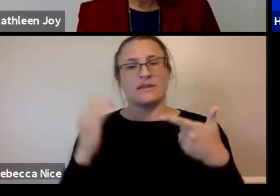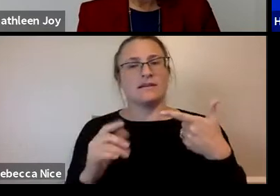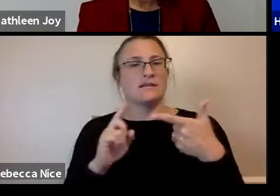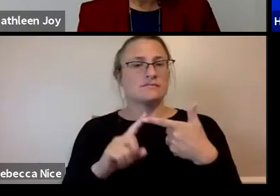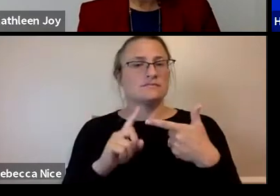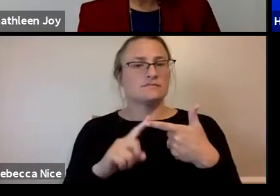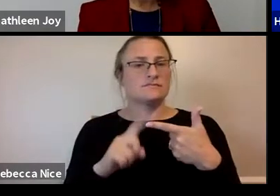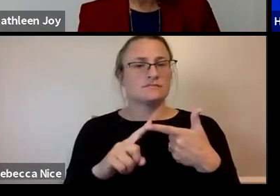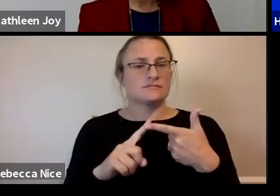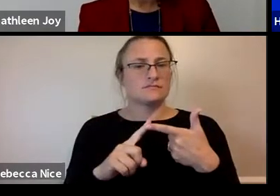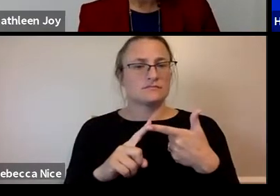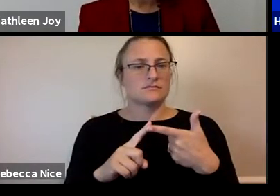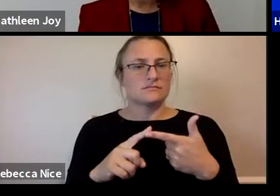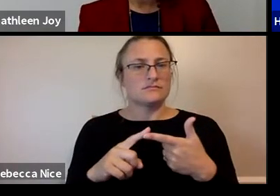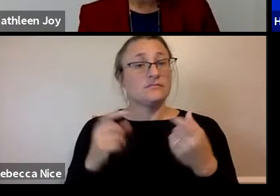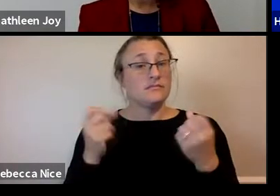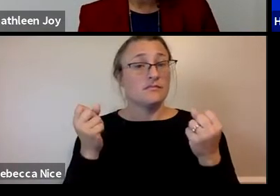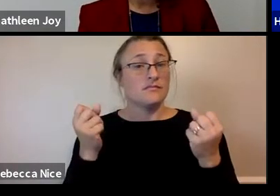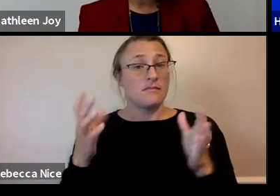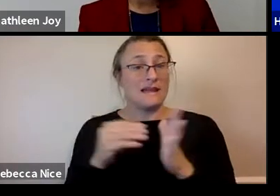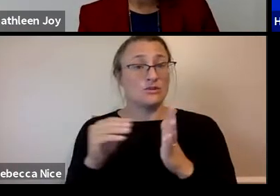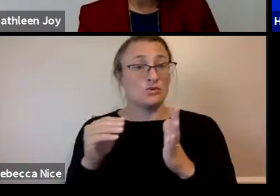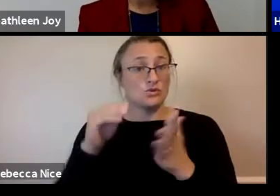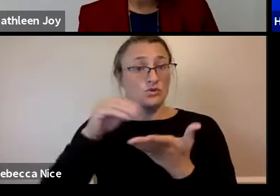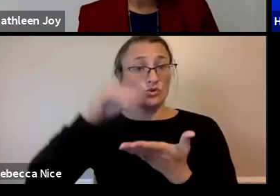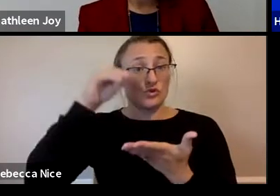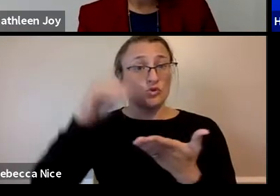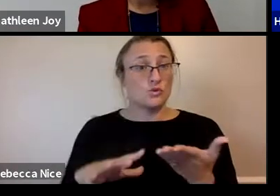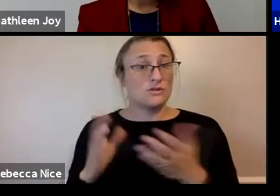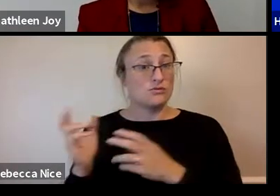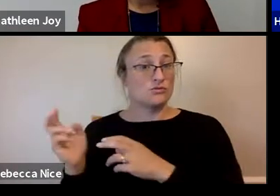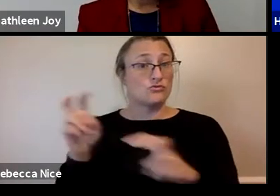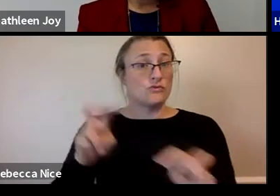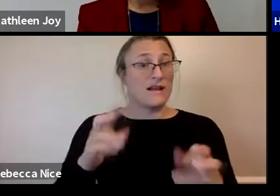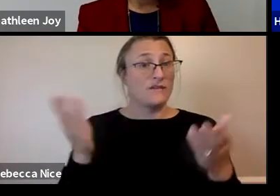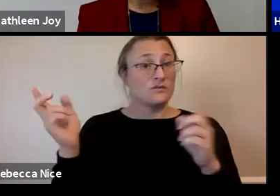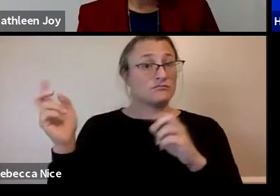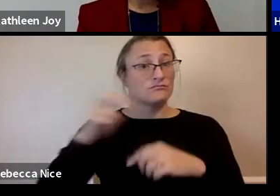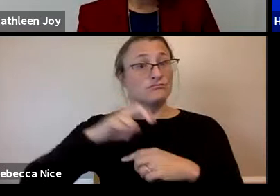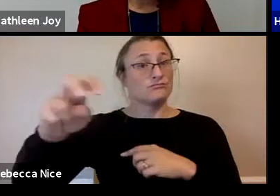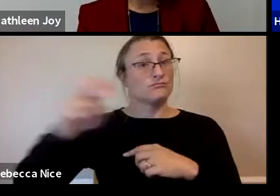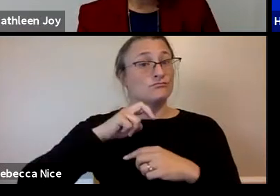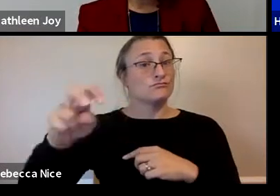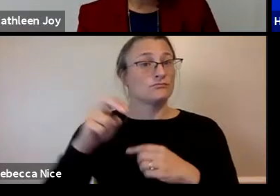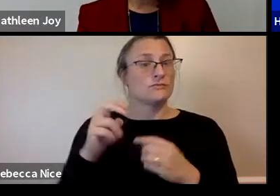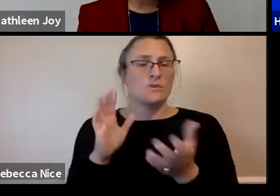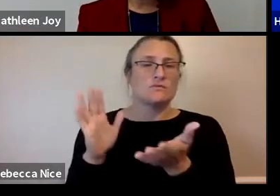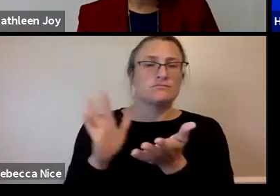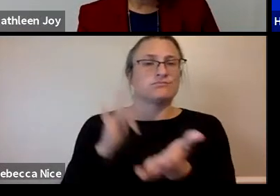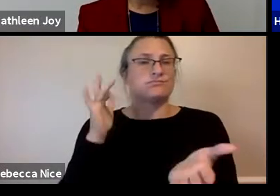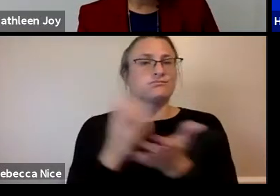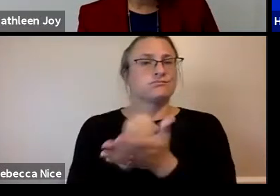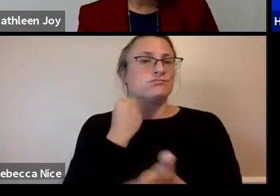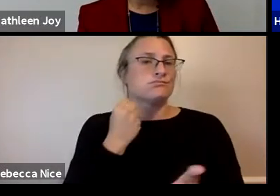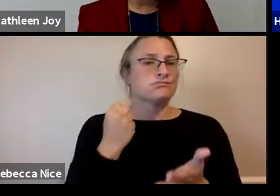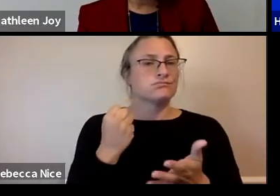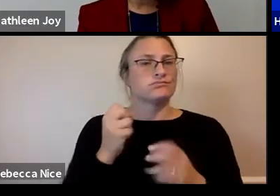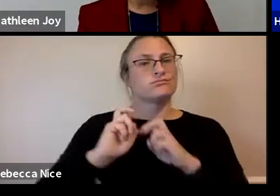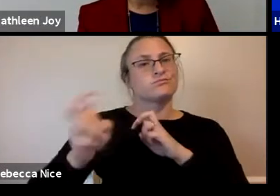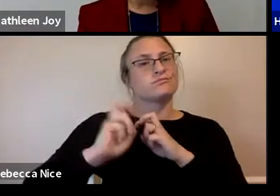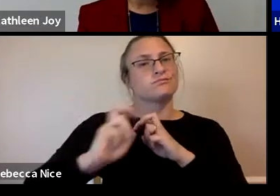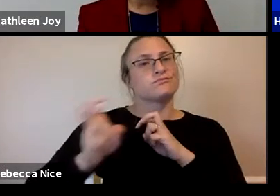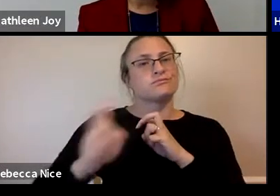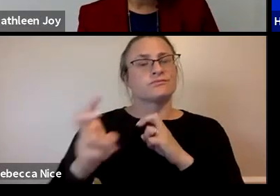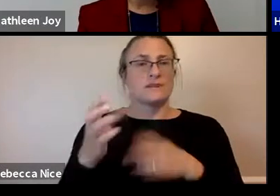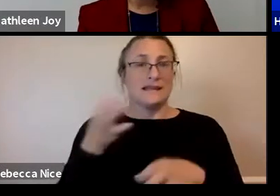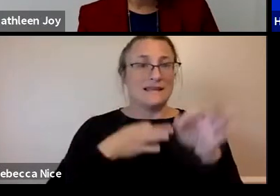is many of our students who travel to campus will take advantage of the ease of mass transit, which will now eliminate the need for